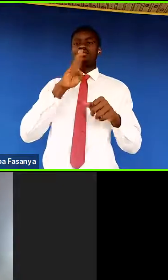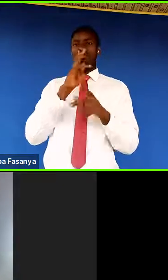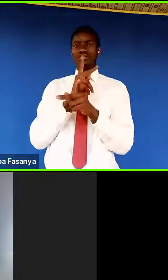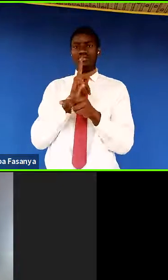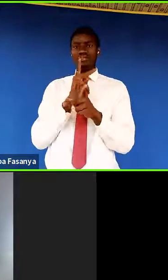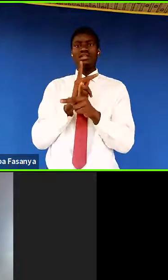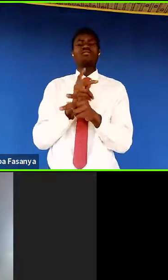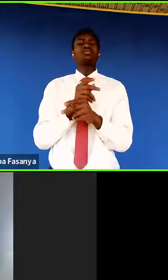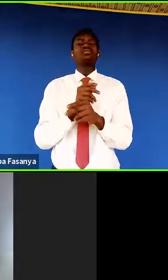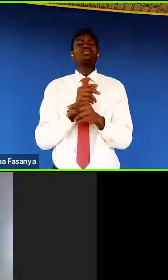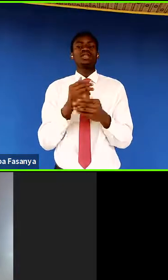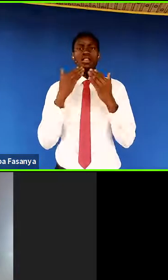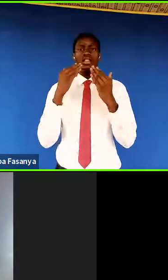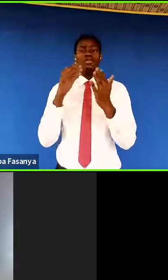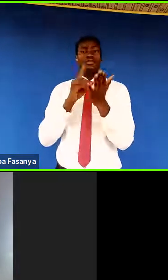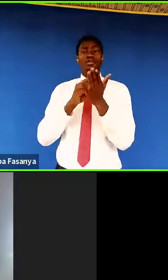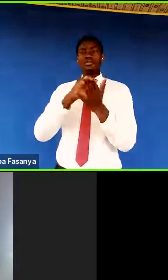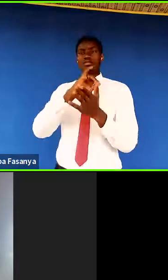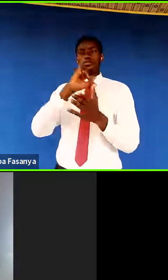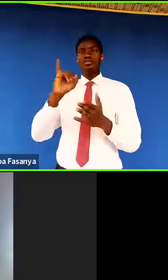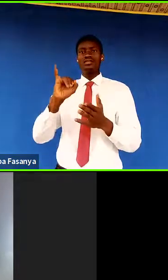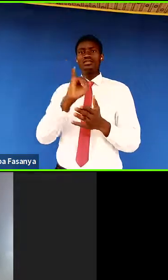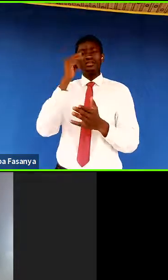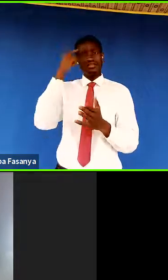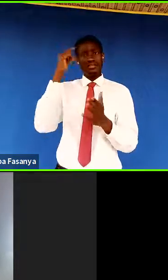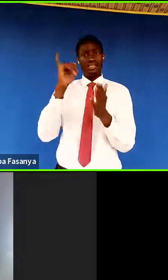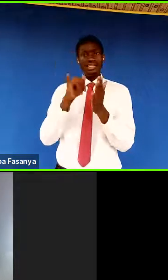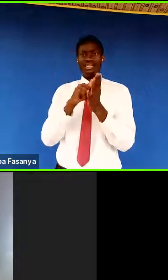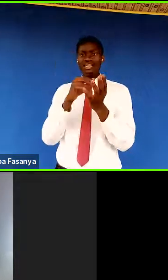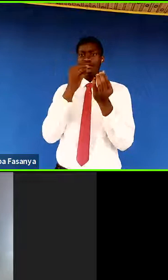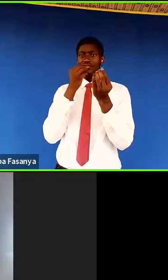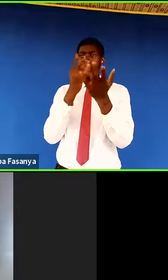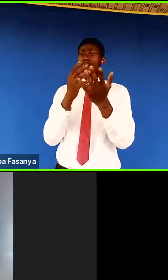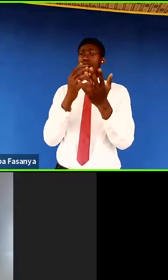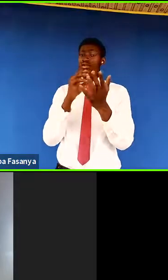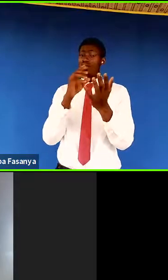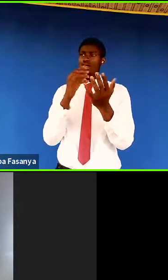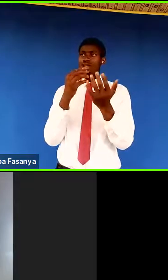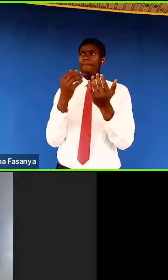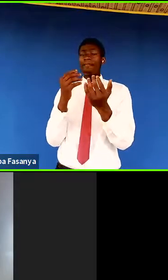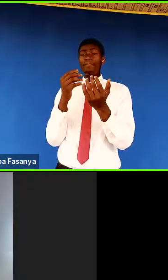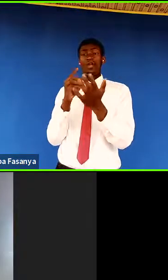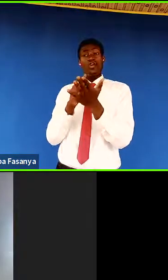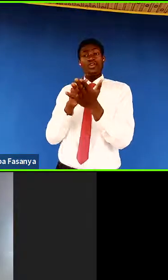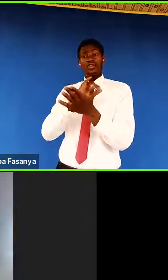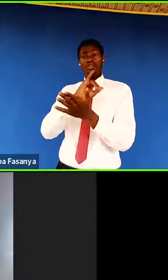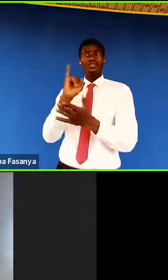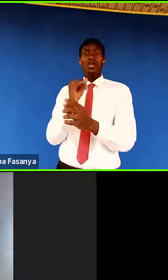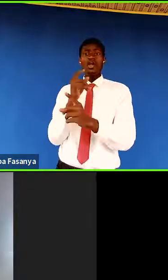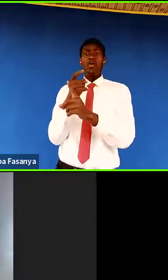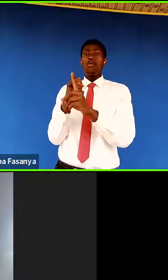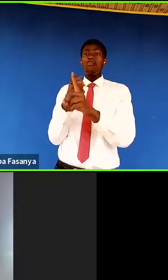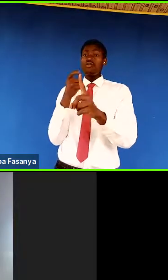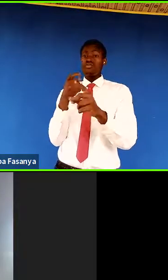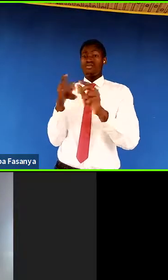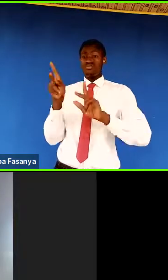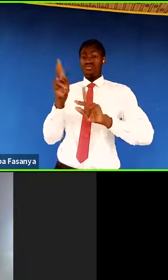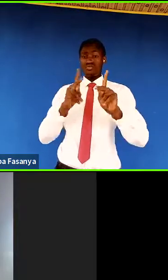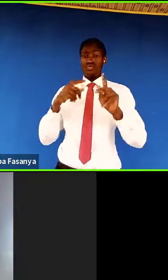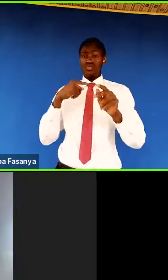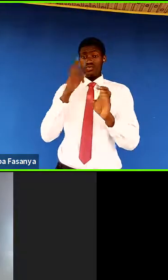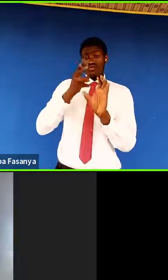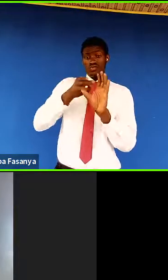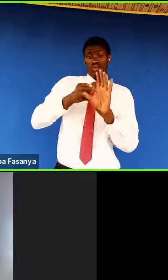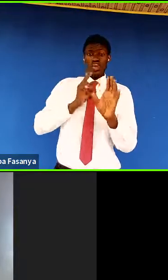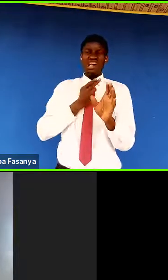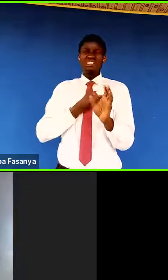information. Dr. J, we from the audience, where the audience wants you to tell